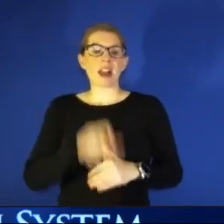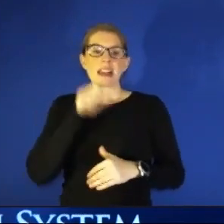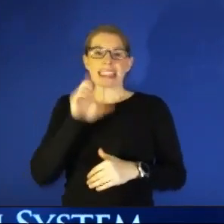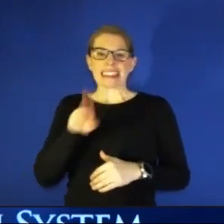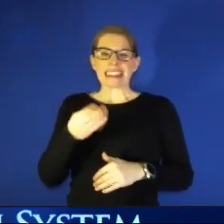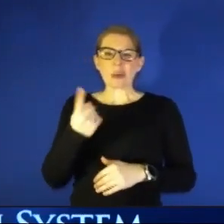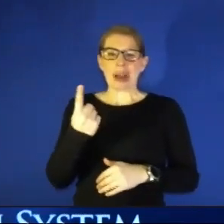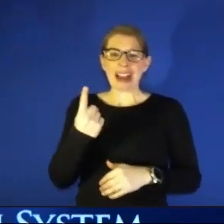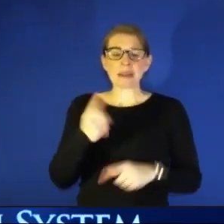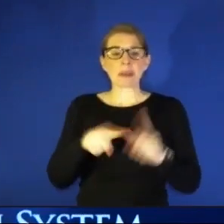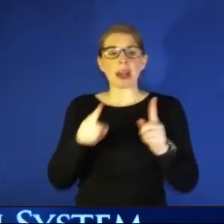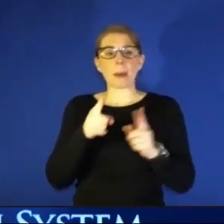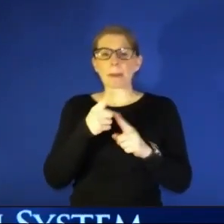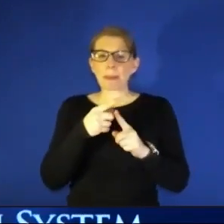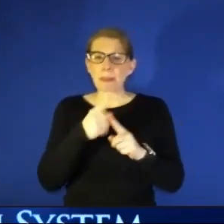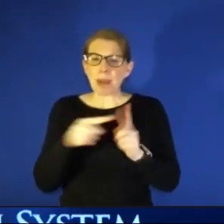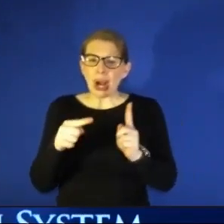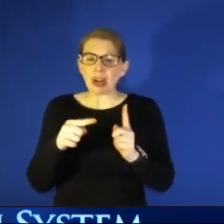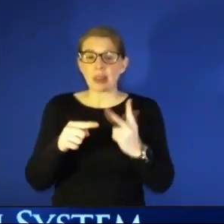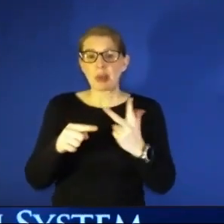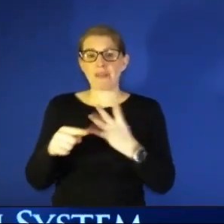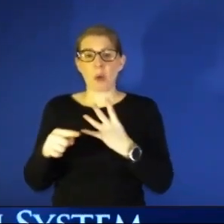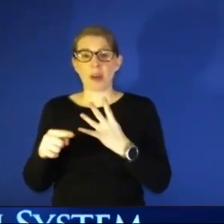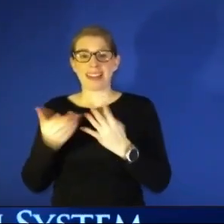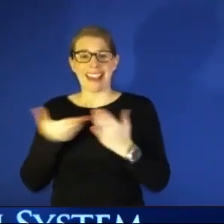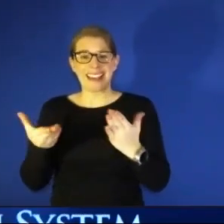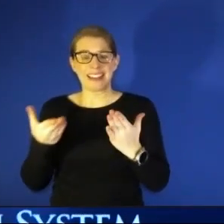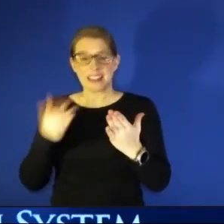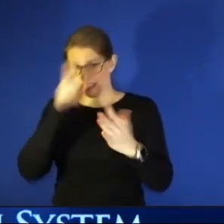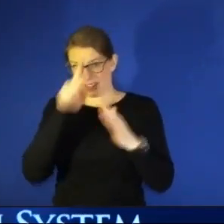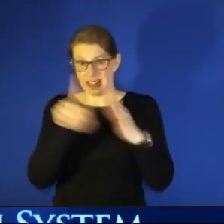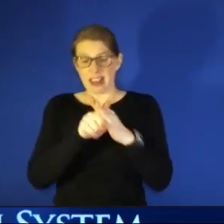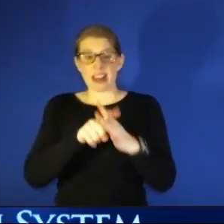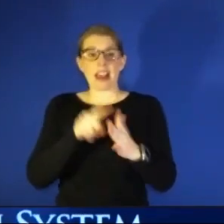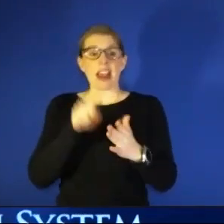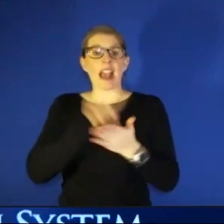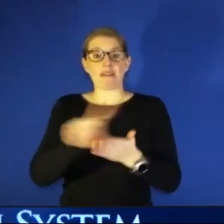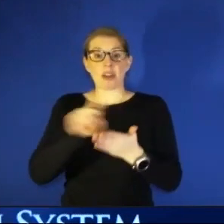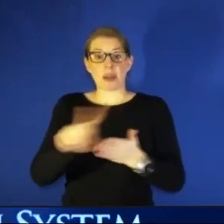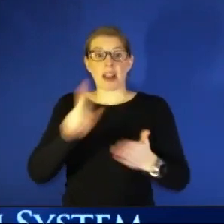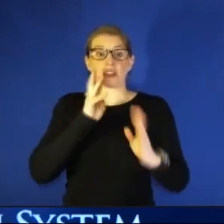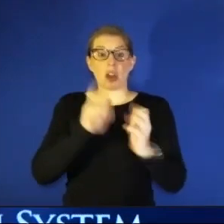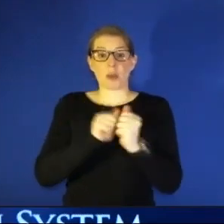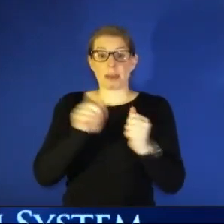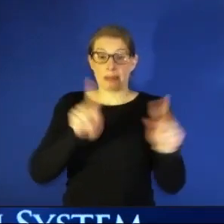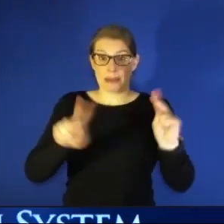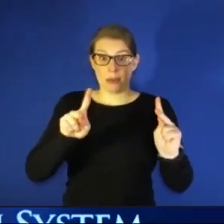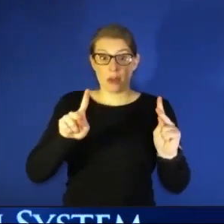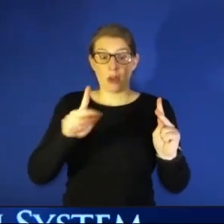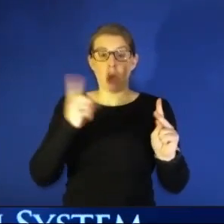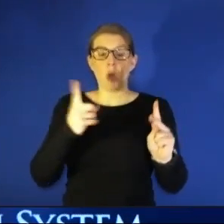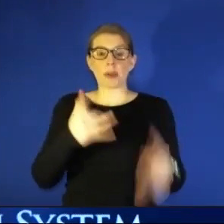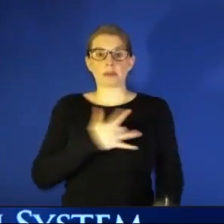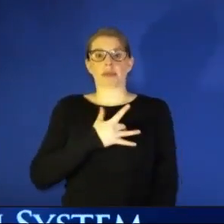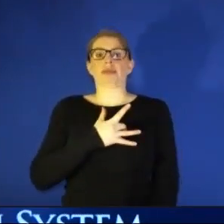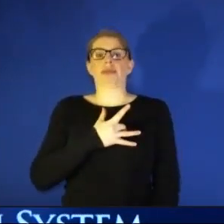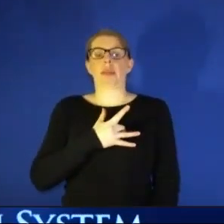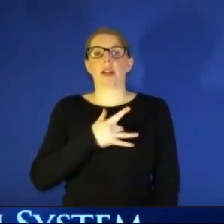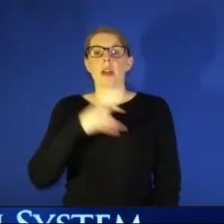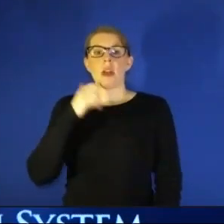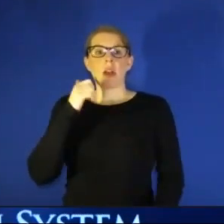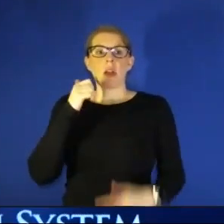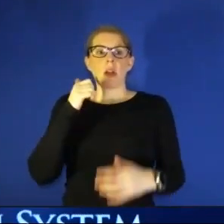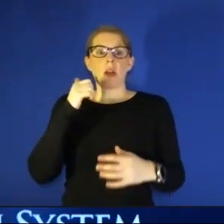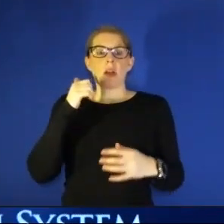tiny piece of just 3 or 4 things that come to my mind. Okay. Every single week when I talk to people, I'm always struck that it's ordinary and extraordinary that